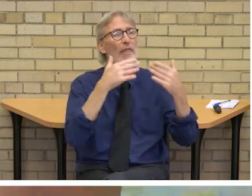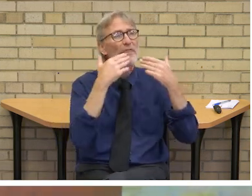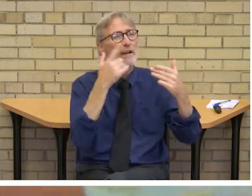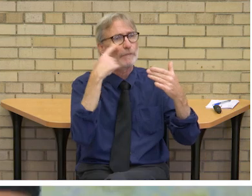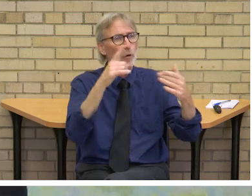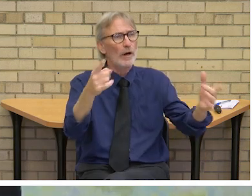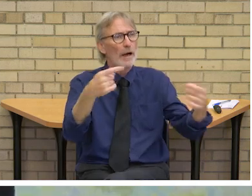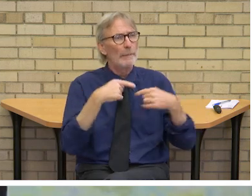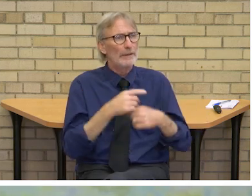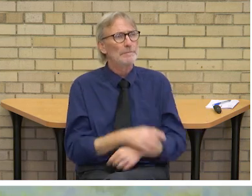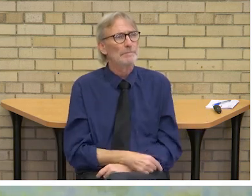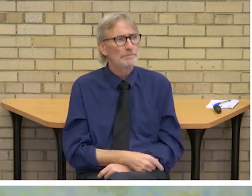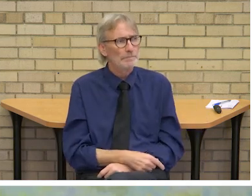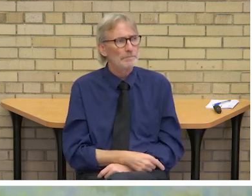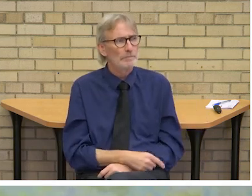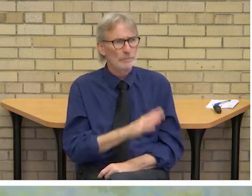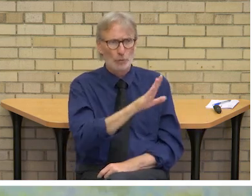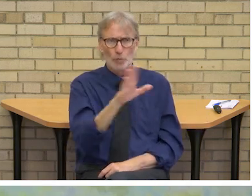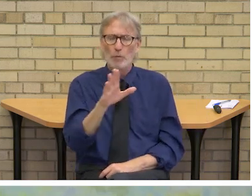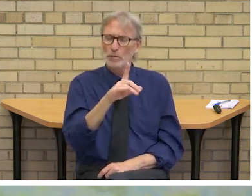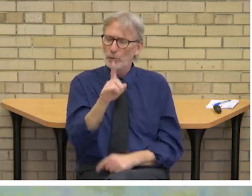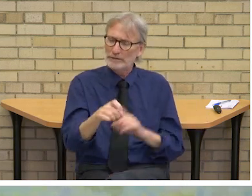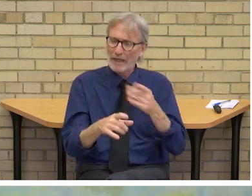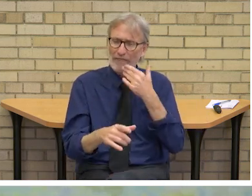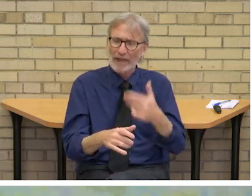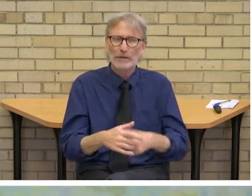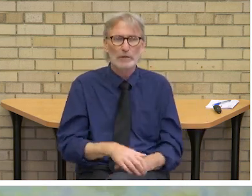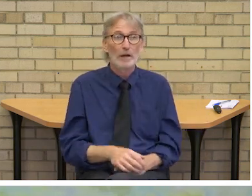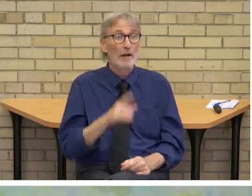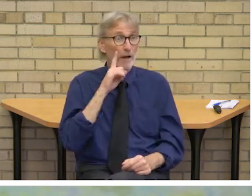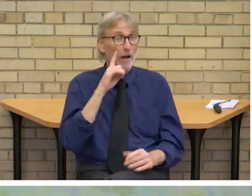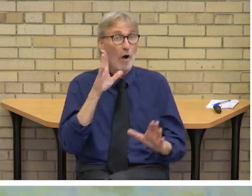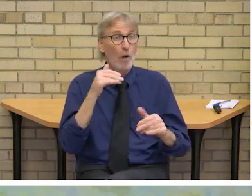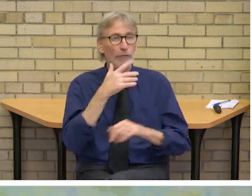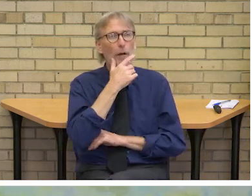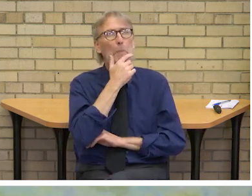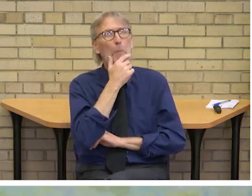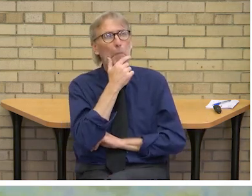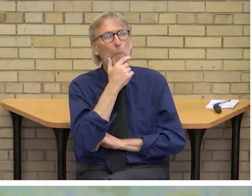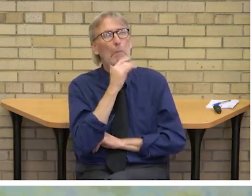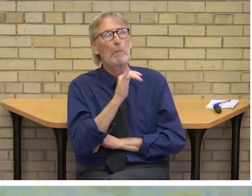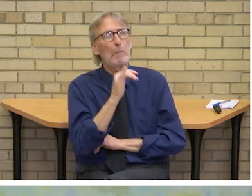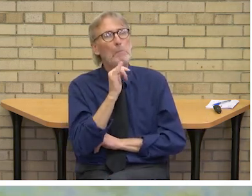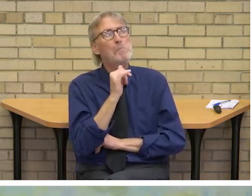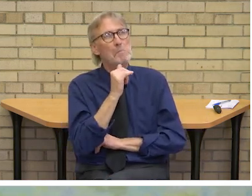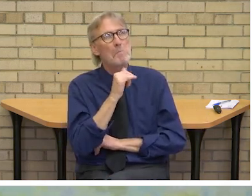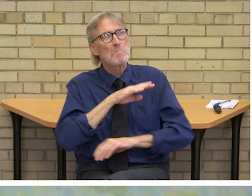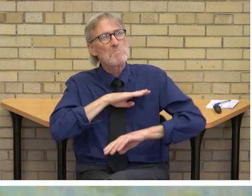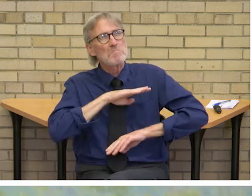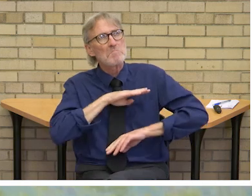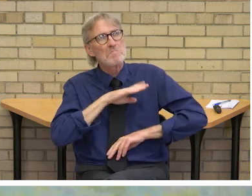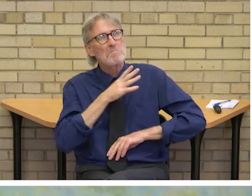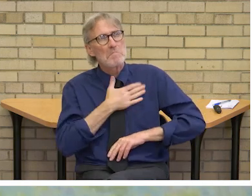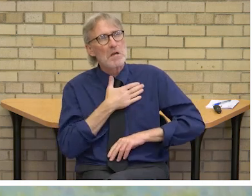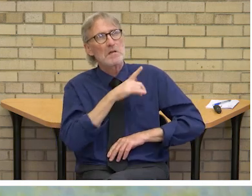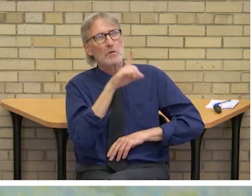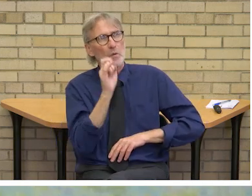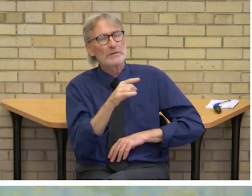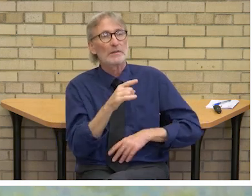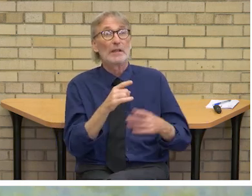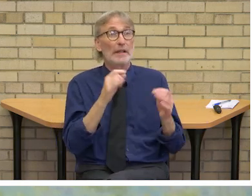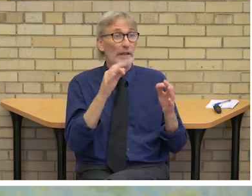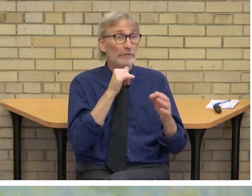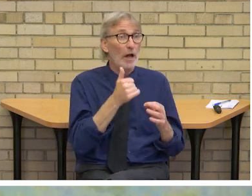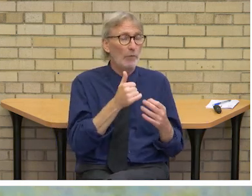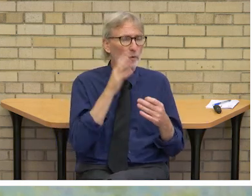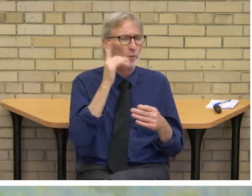for coming, listening, asking your questions. Hopefully you've left with most of your questions answered, and if not, we'll try and continue